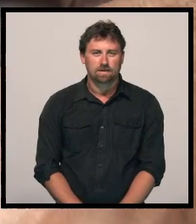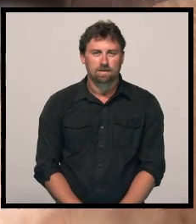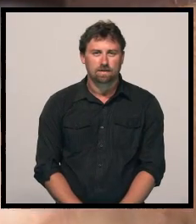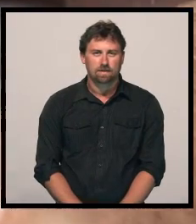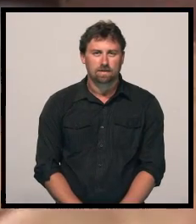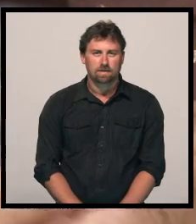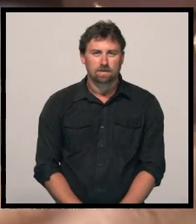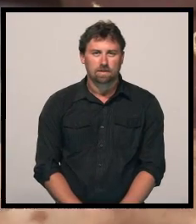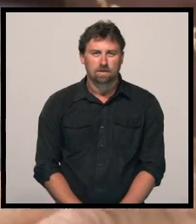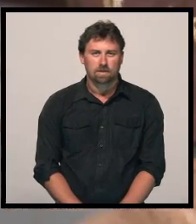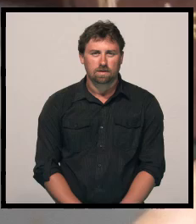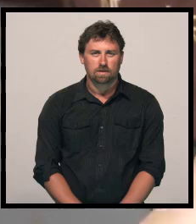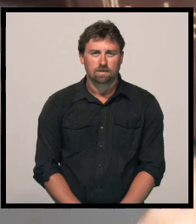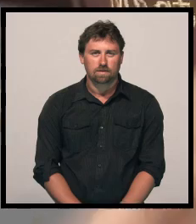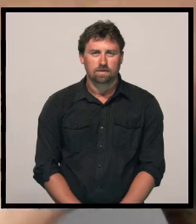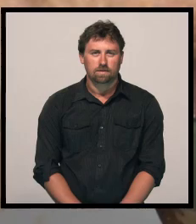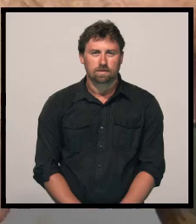dropping it in,